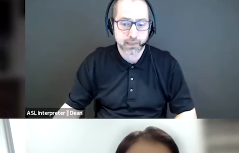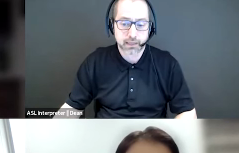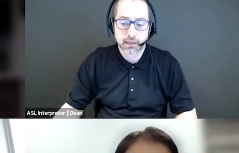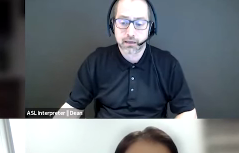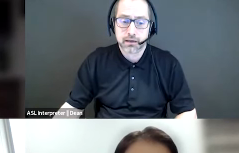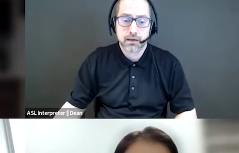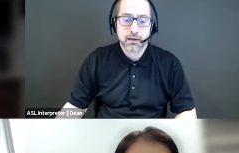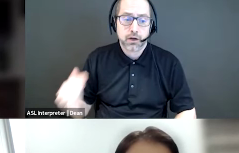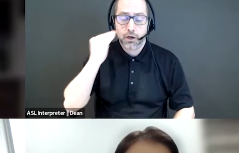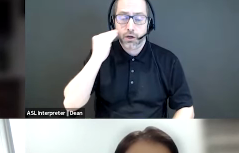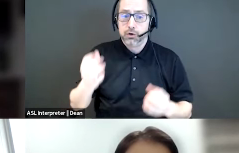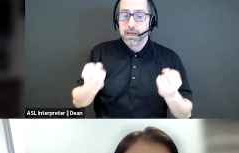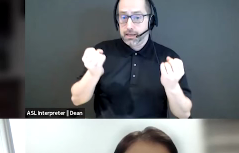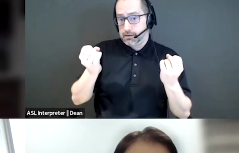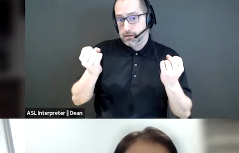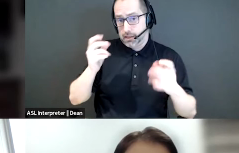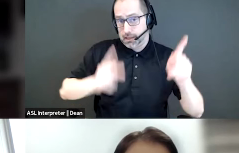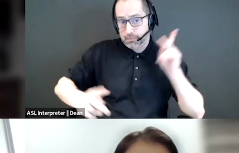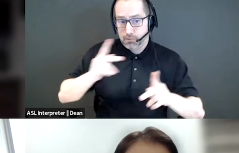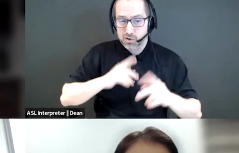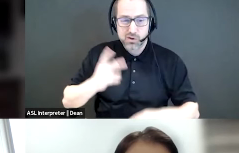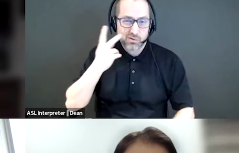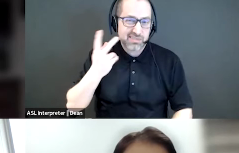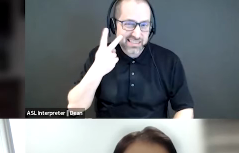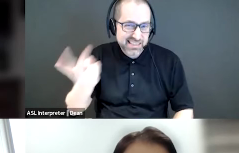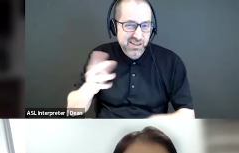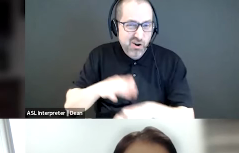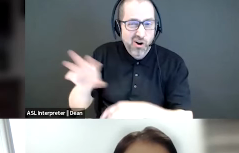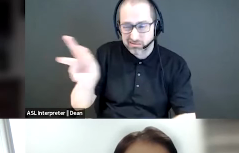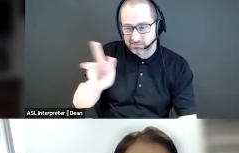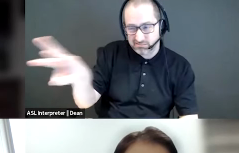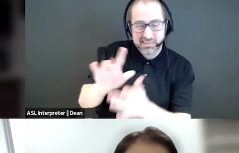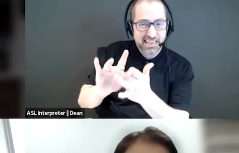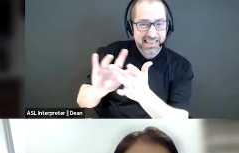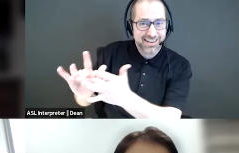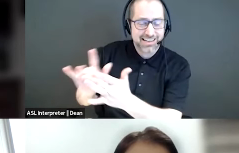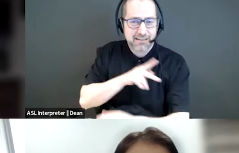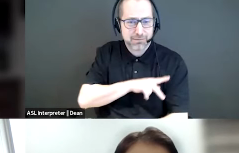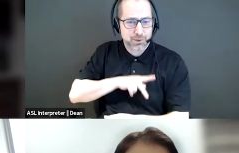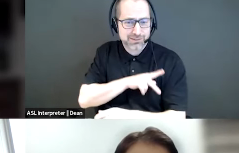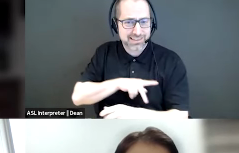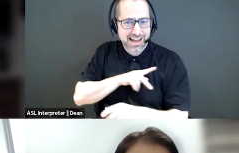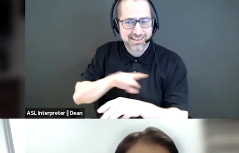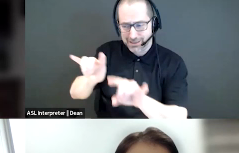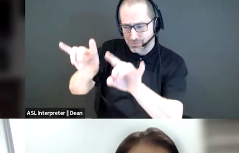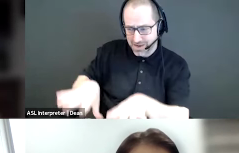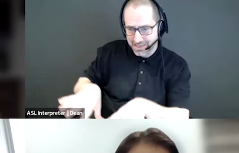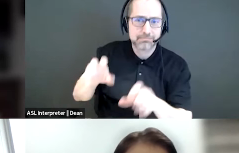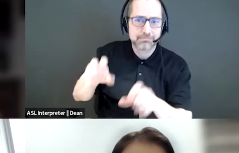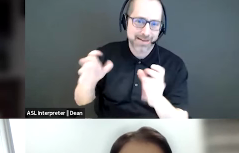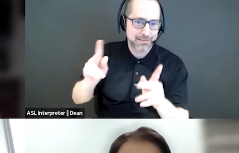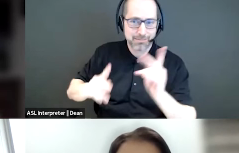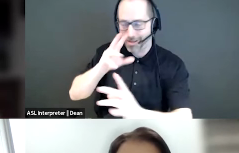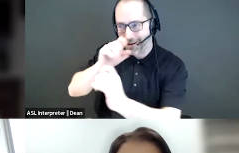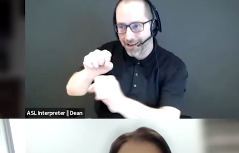the different social media that we see out there, people like learning about themselves or getting insights about themselves. And